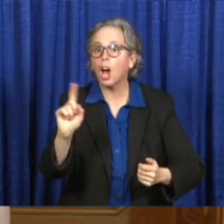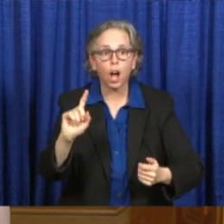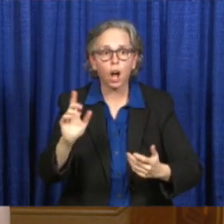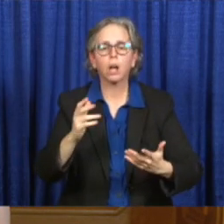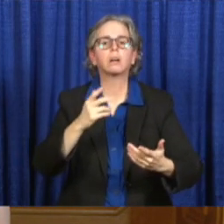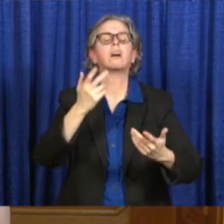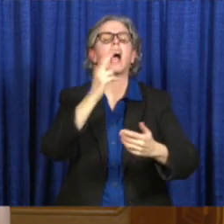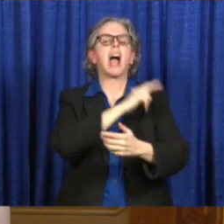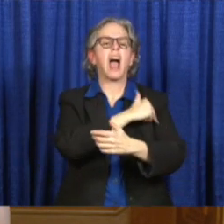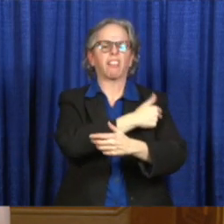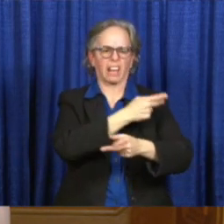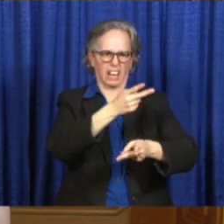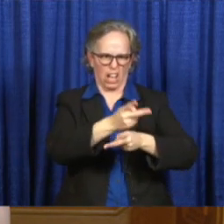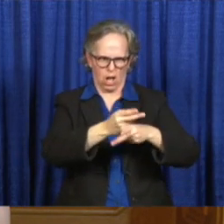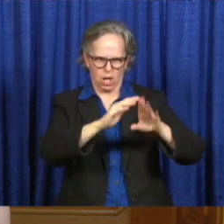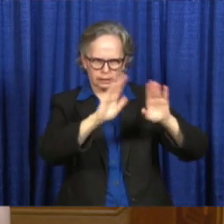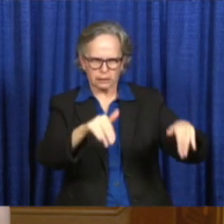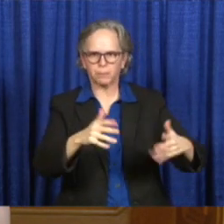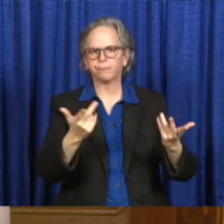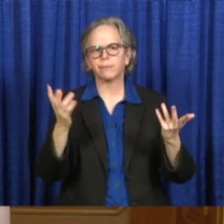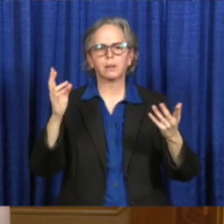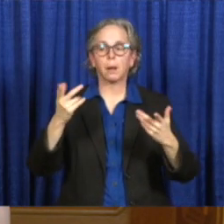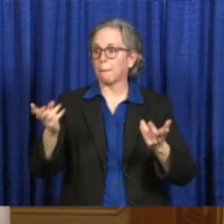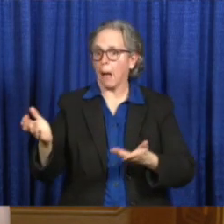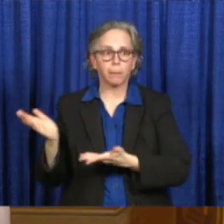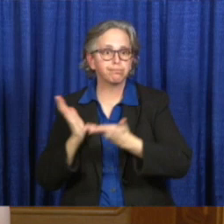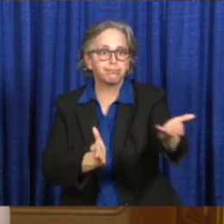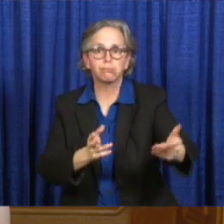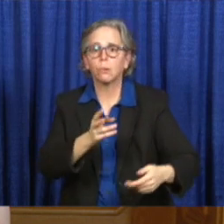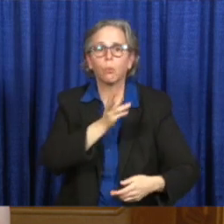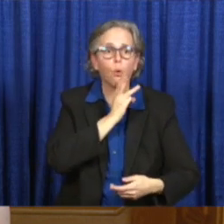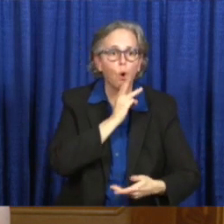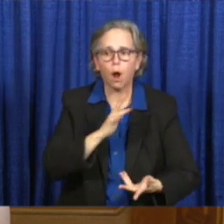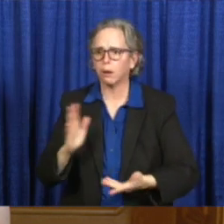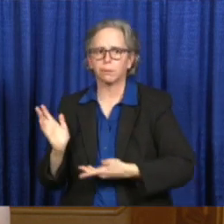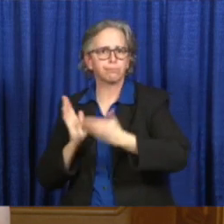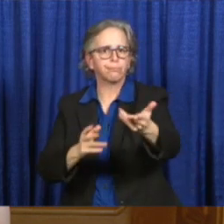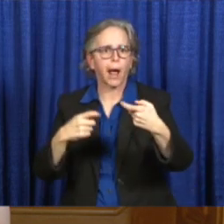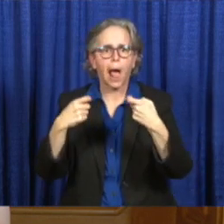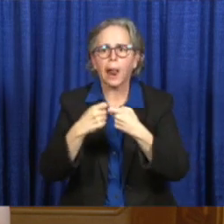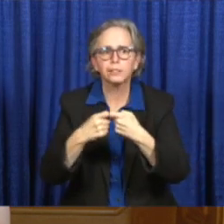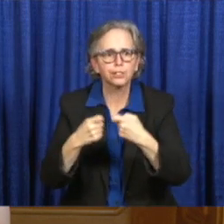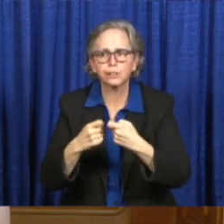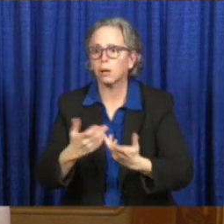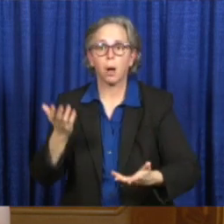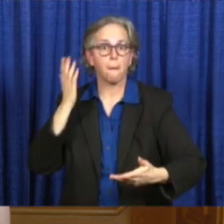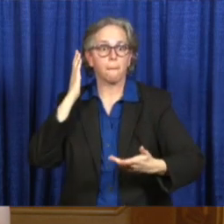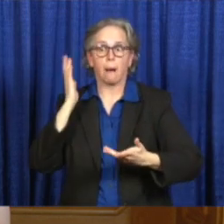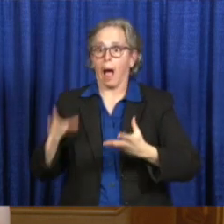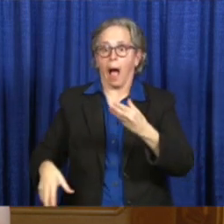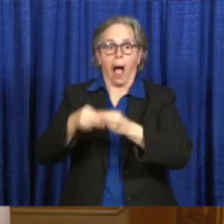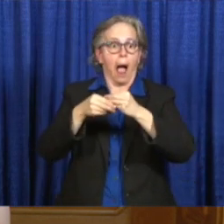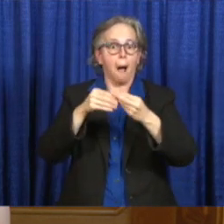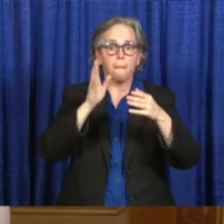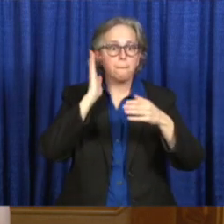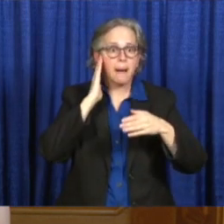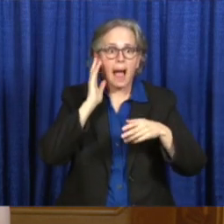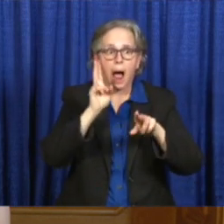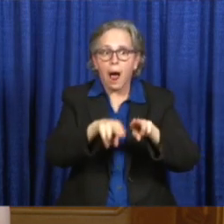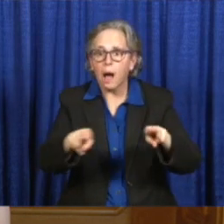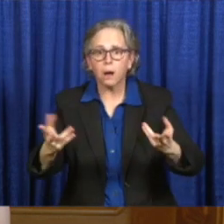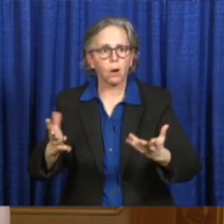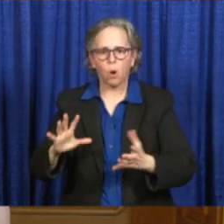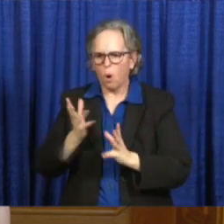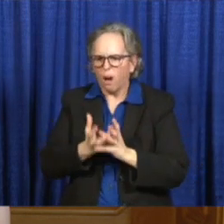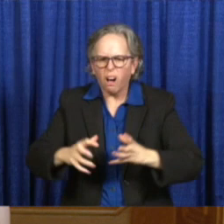water, electricity, those kind of needs, to also understanding how many beds, bathrooms, sinks, et cetera, are needed.